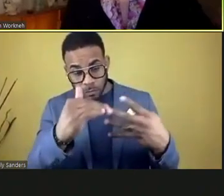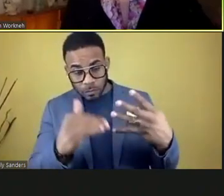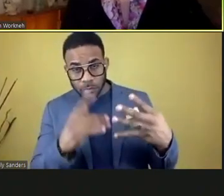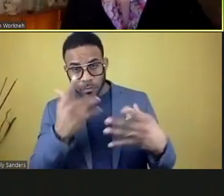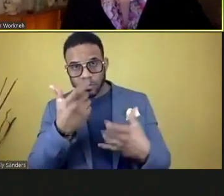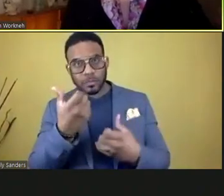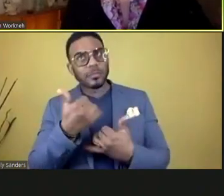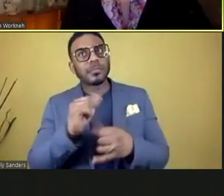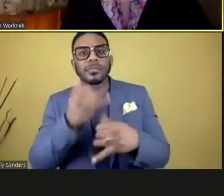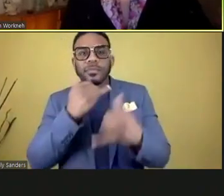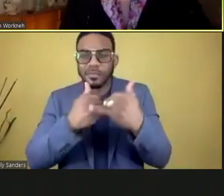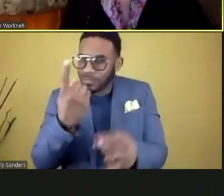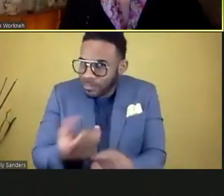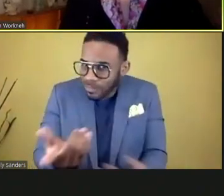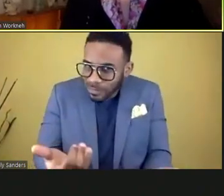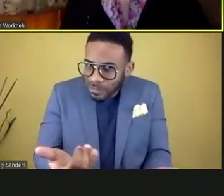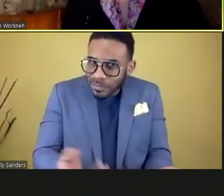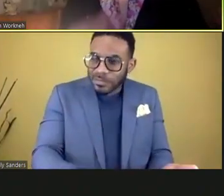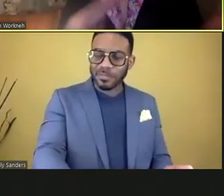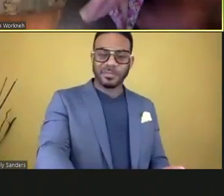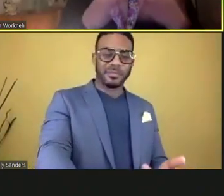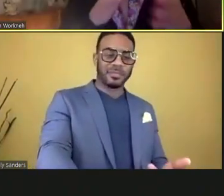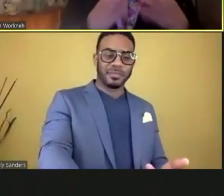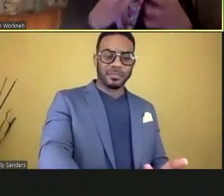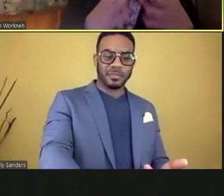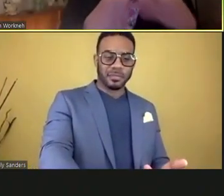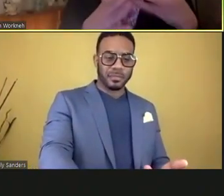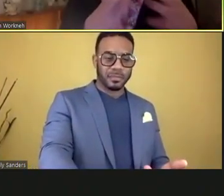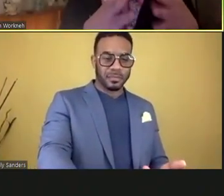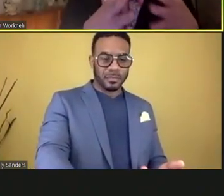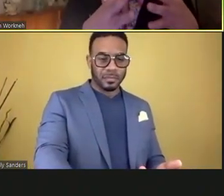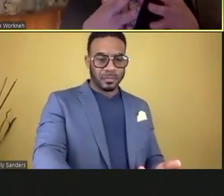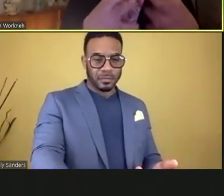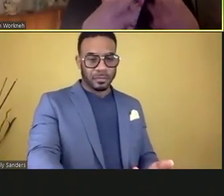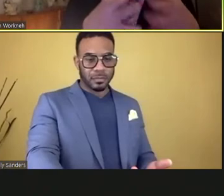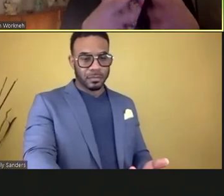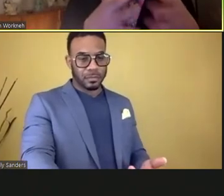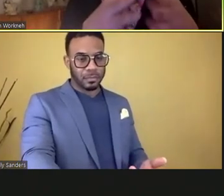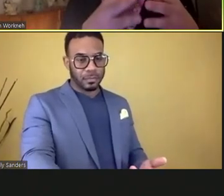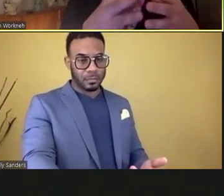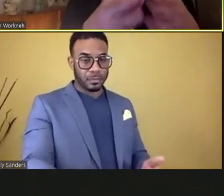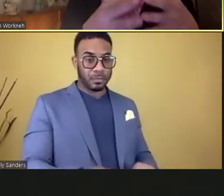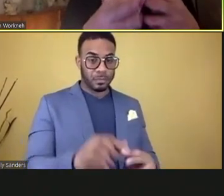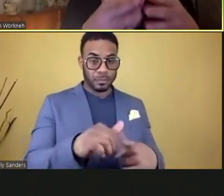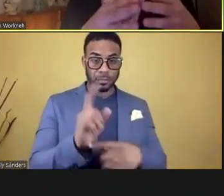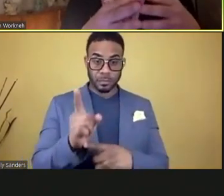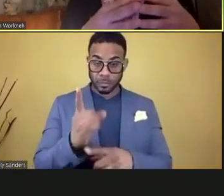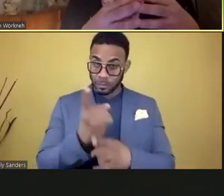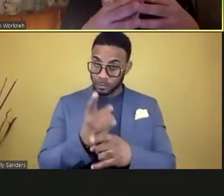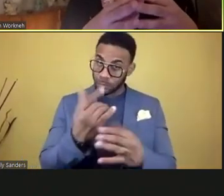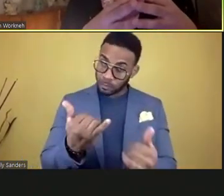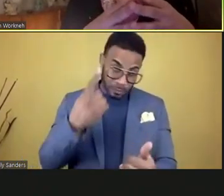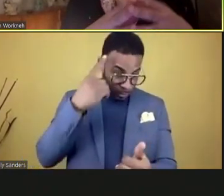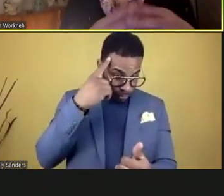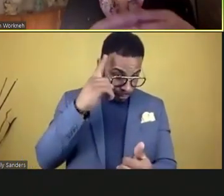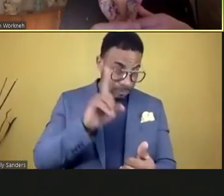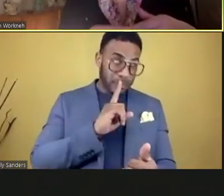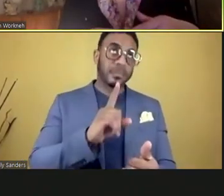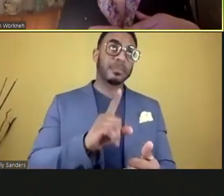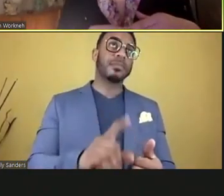a mistake, right? And particularly in this moment right now, I think, where